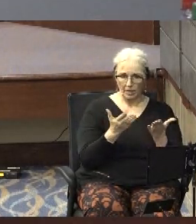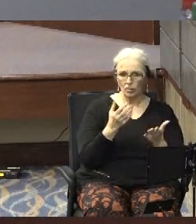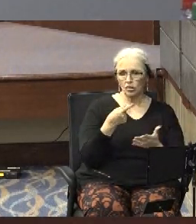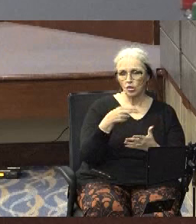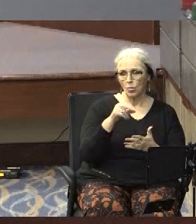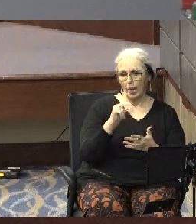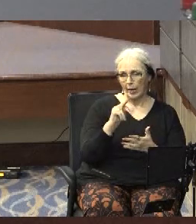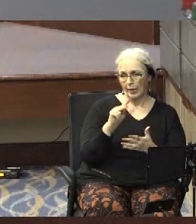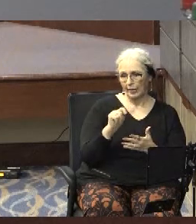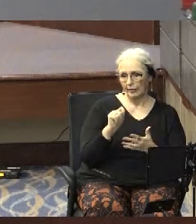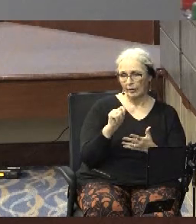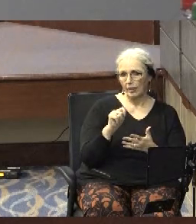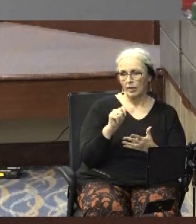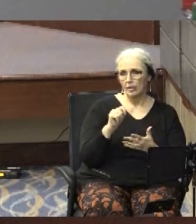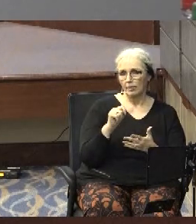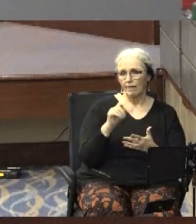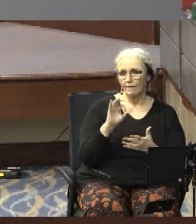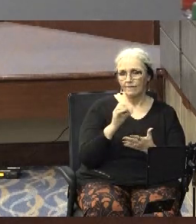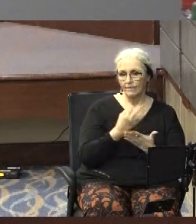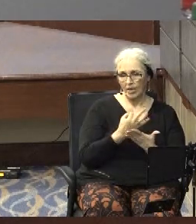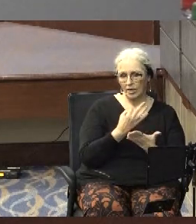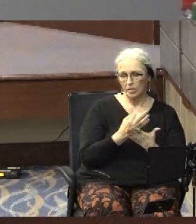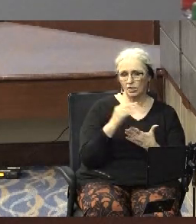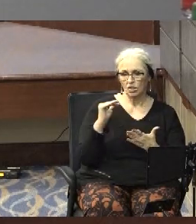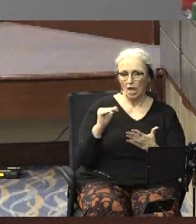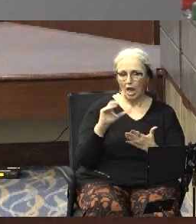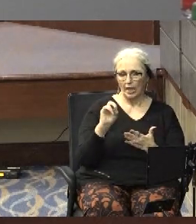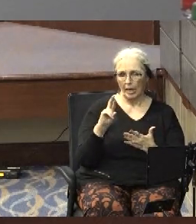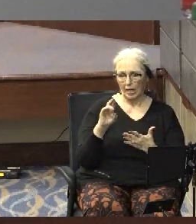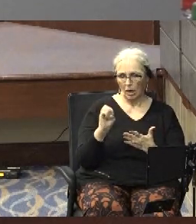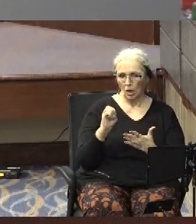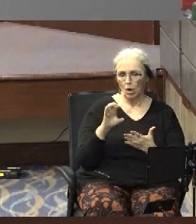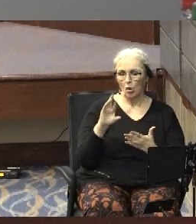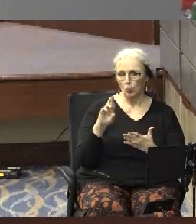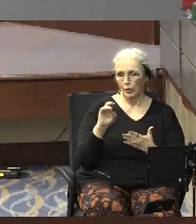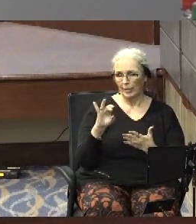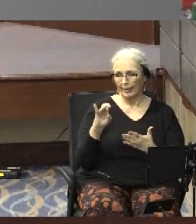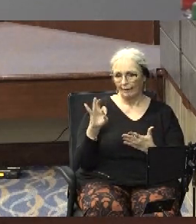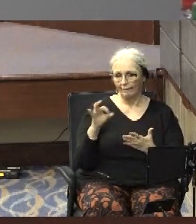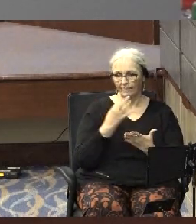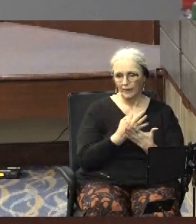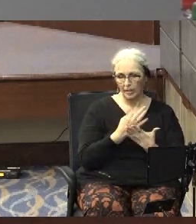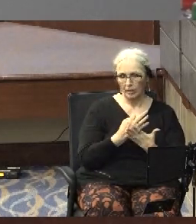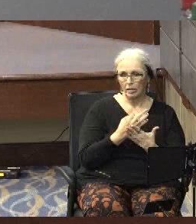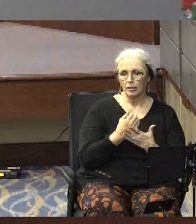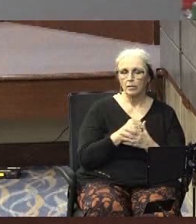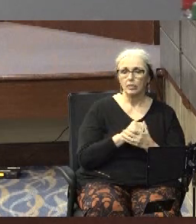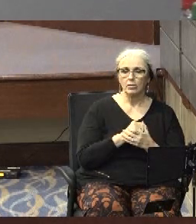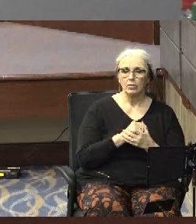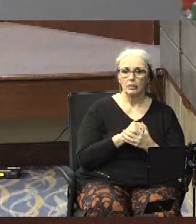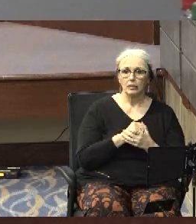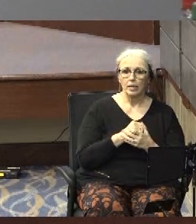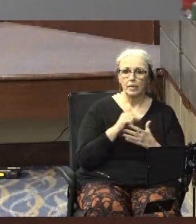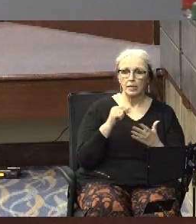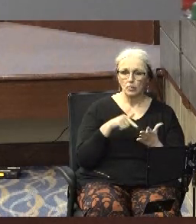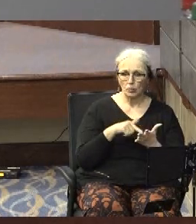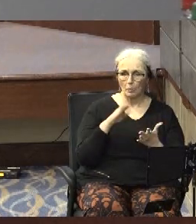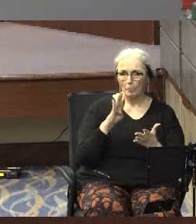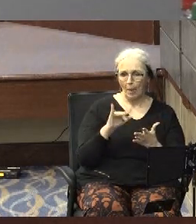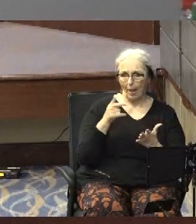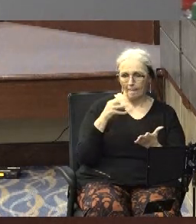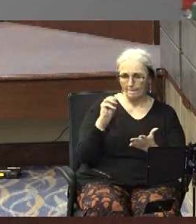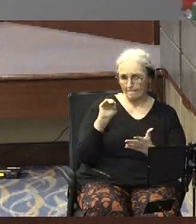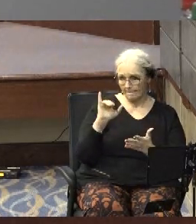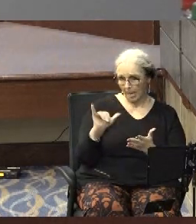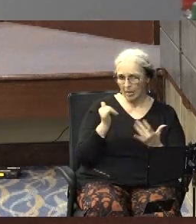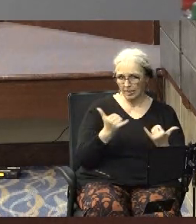a child care relief fund, which required the vans to be in hand by May of this year.